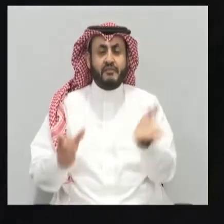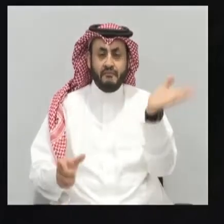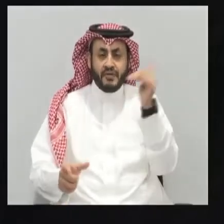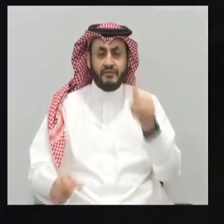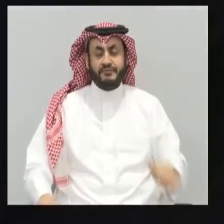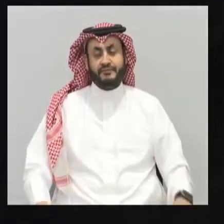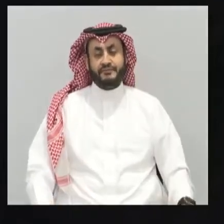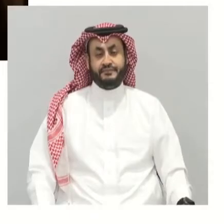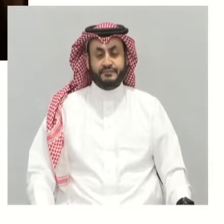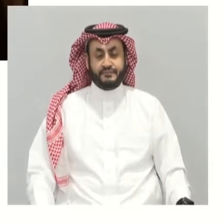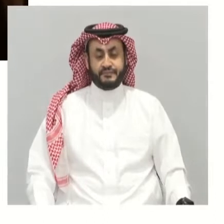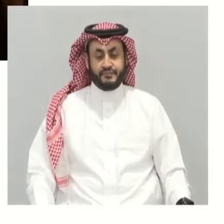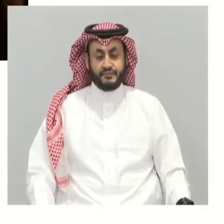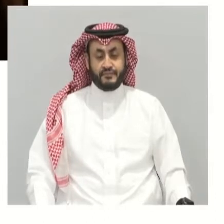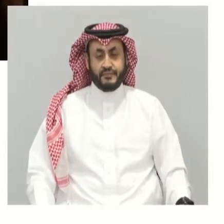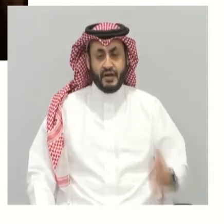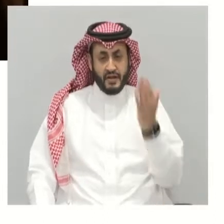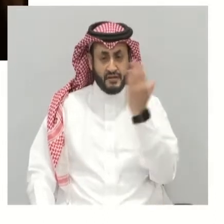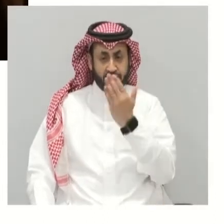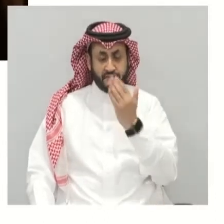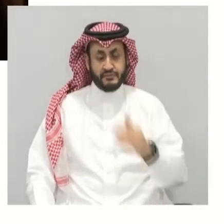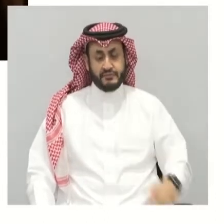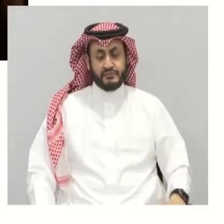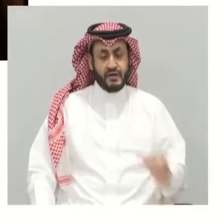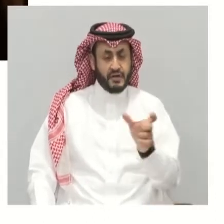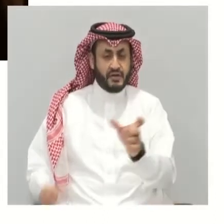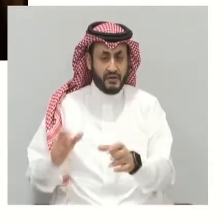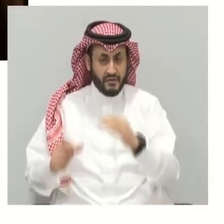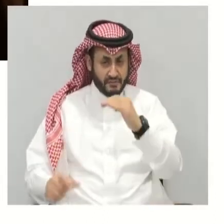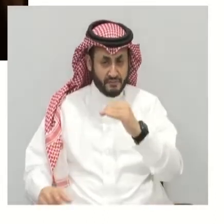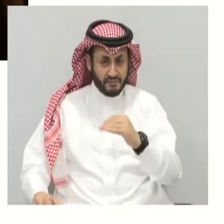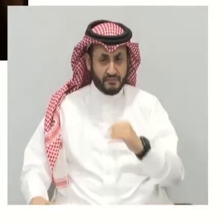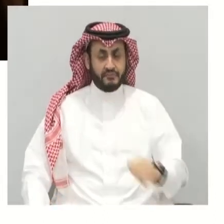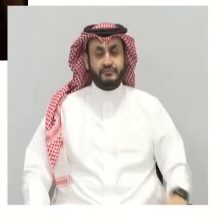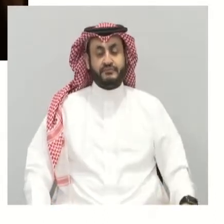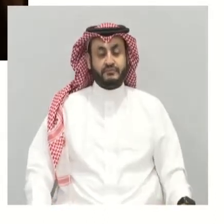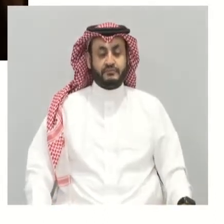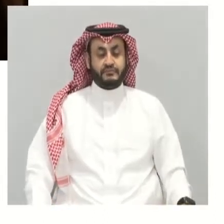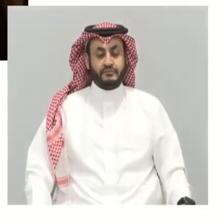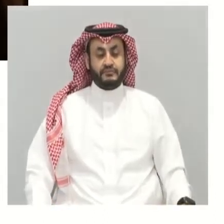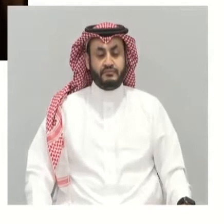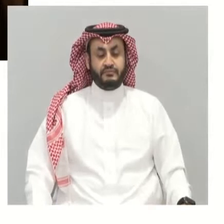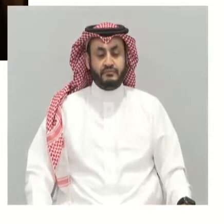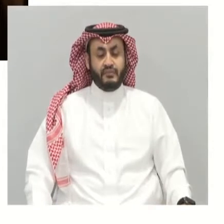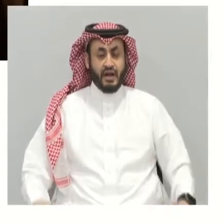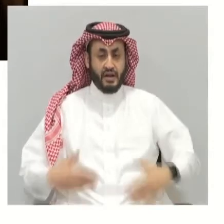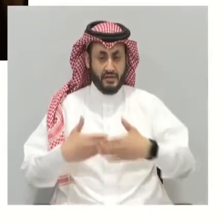later. Now, let's read together so we can answer the questions. So the title here,